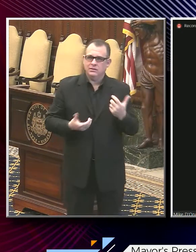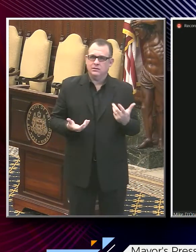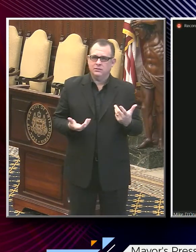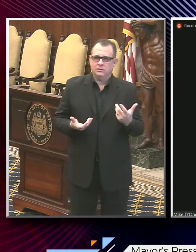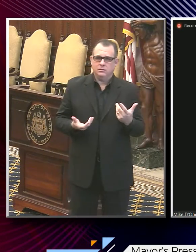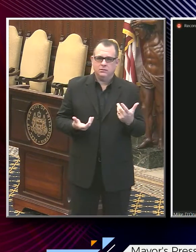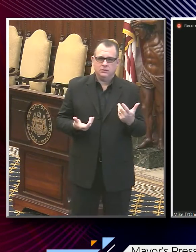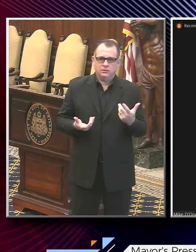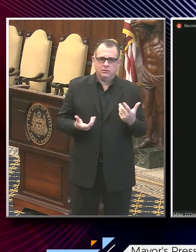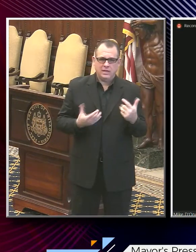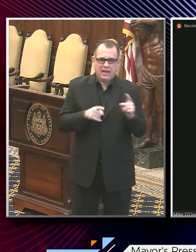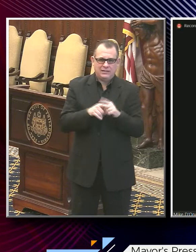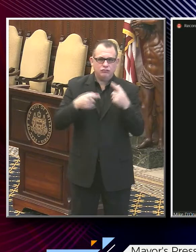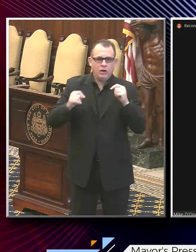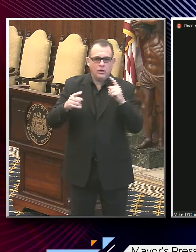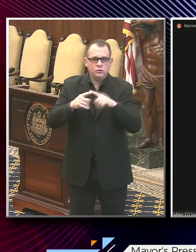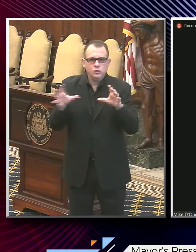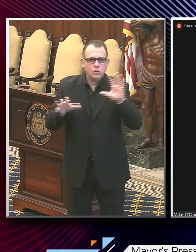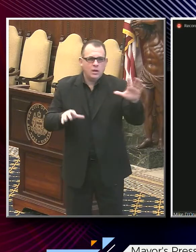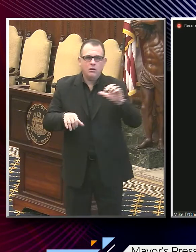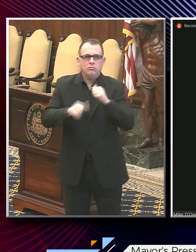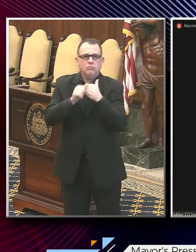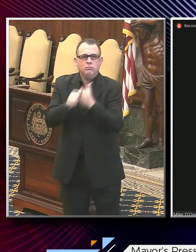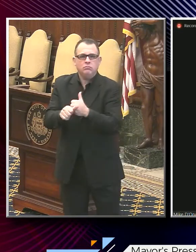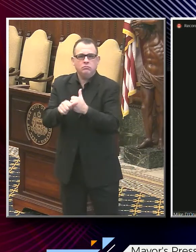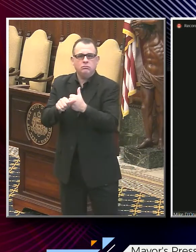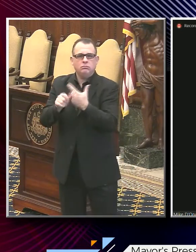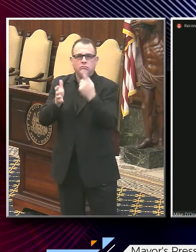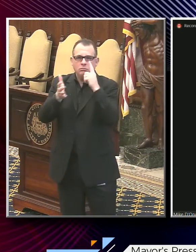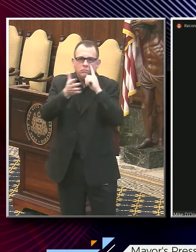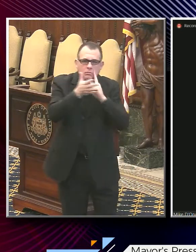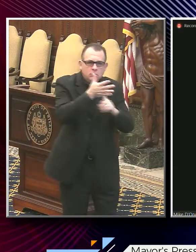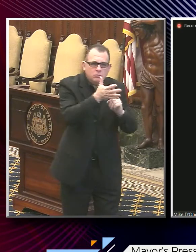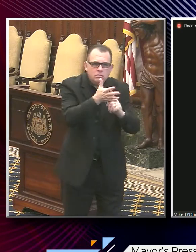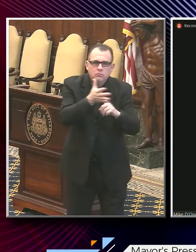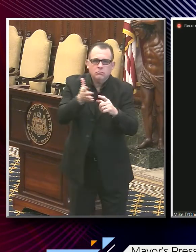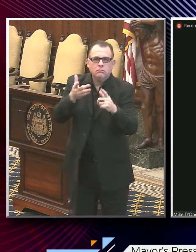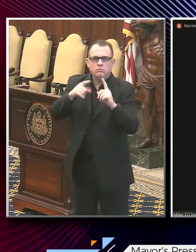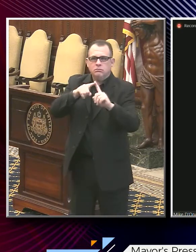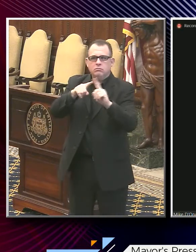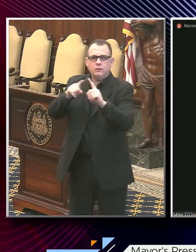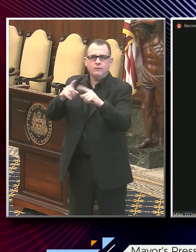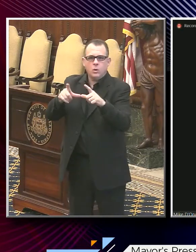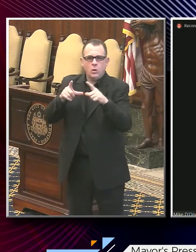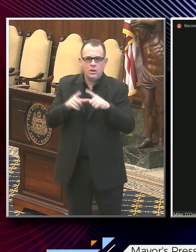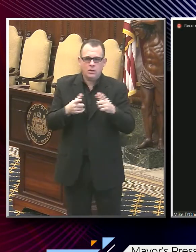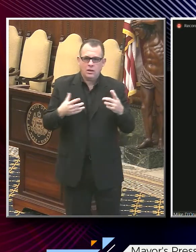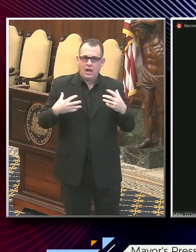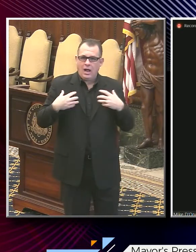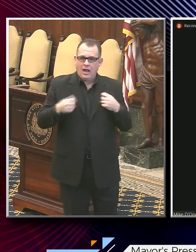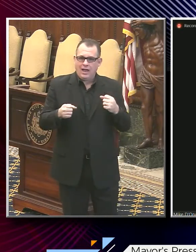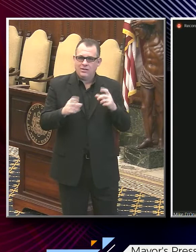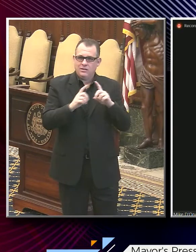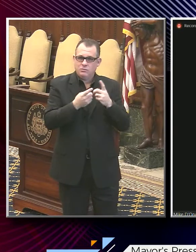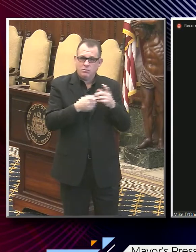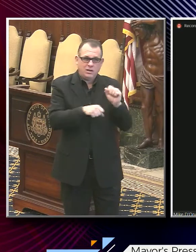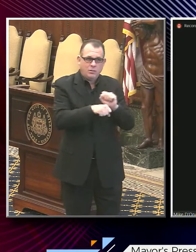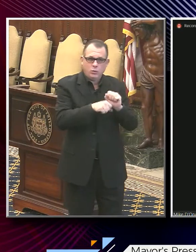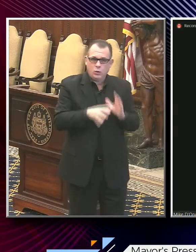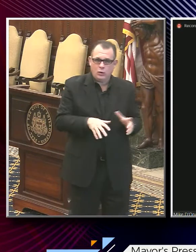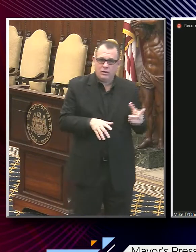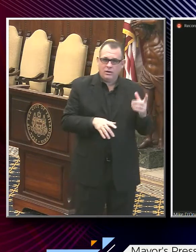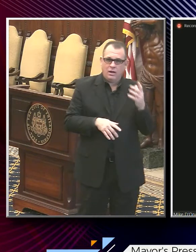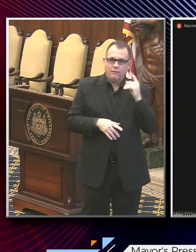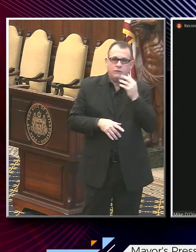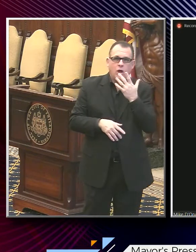threats as they attempt to conduct compliance inspections, and especially health department employees